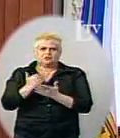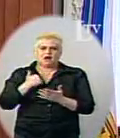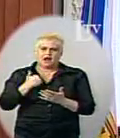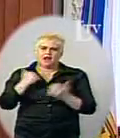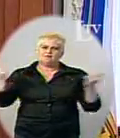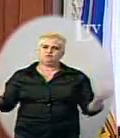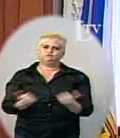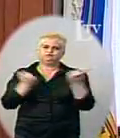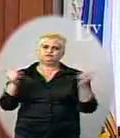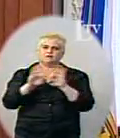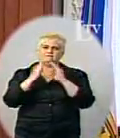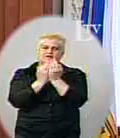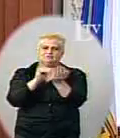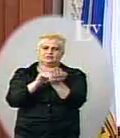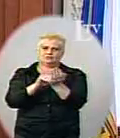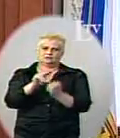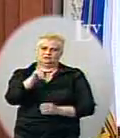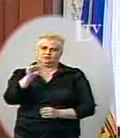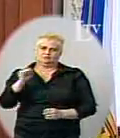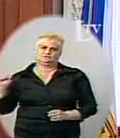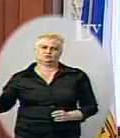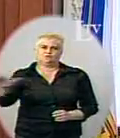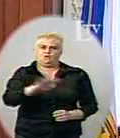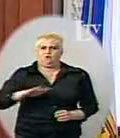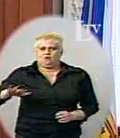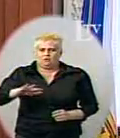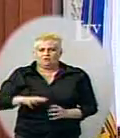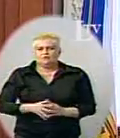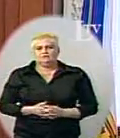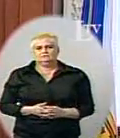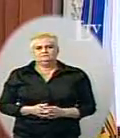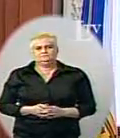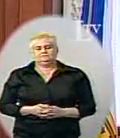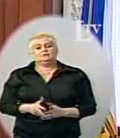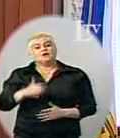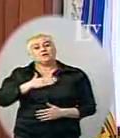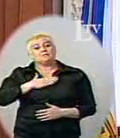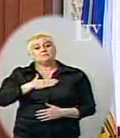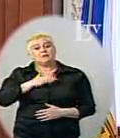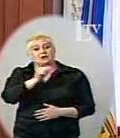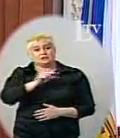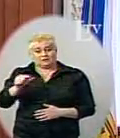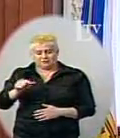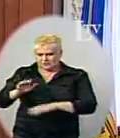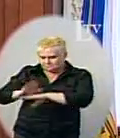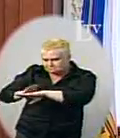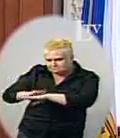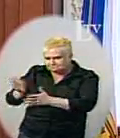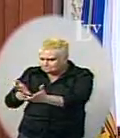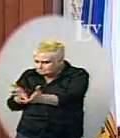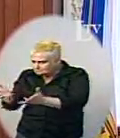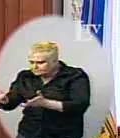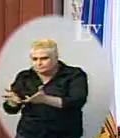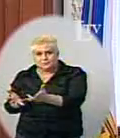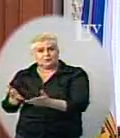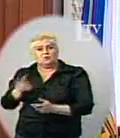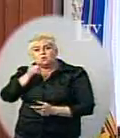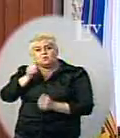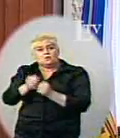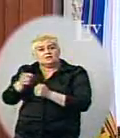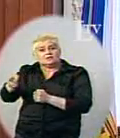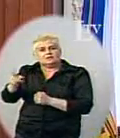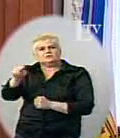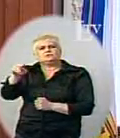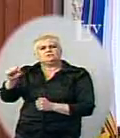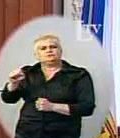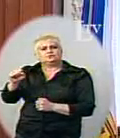physicians across the province. My government has consulted extensively with Nova Scotians living